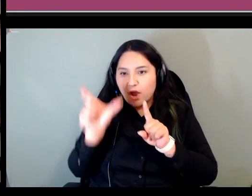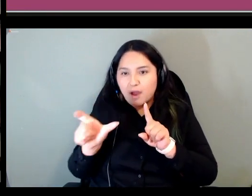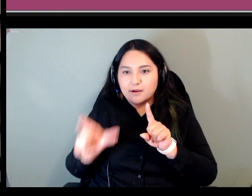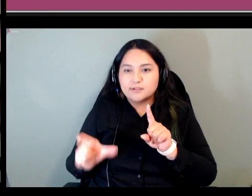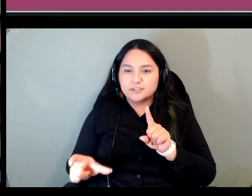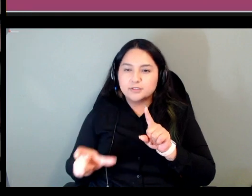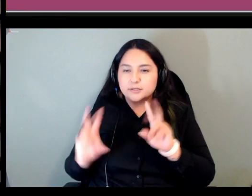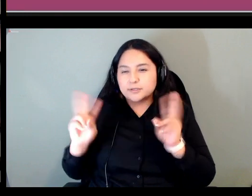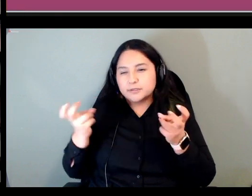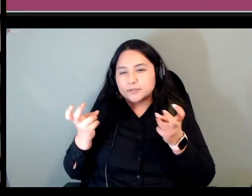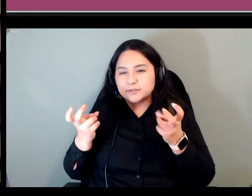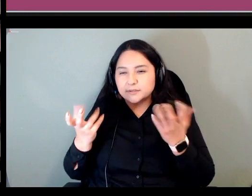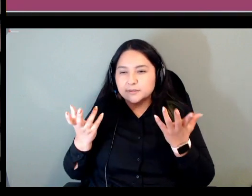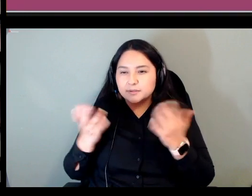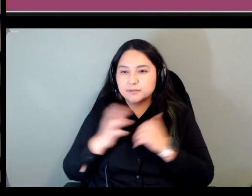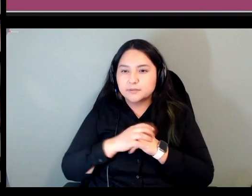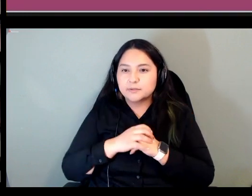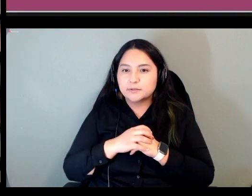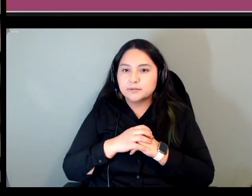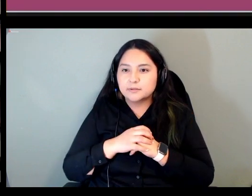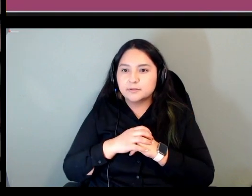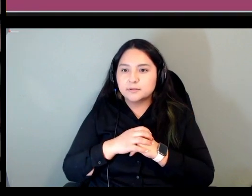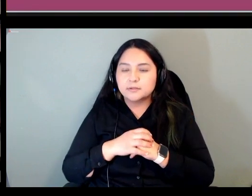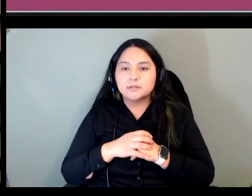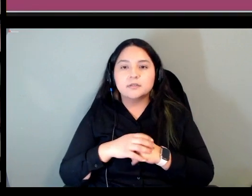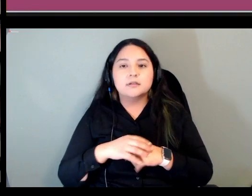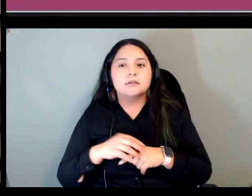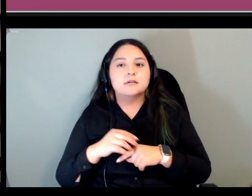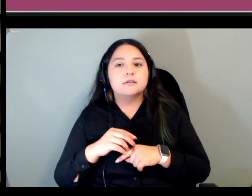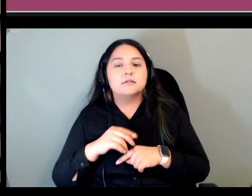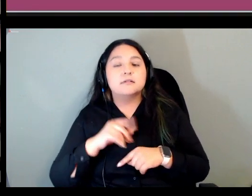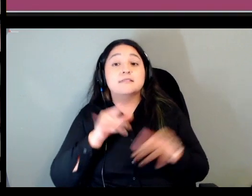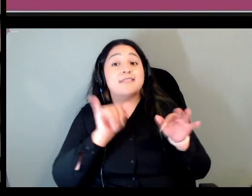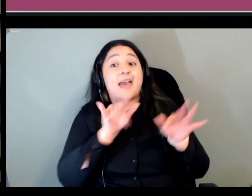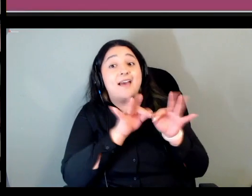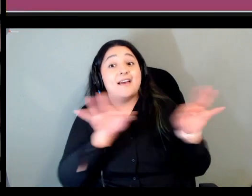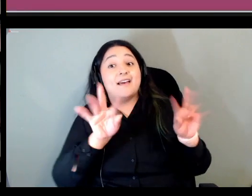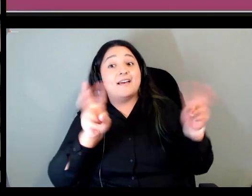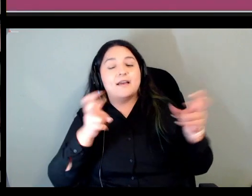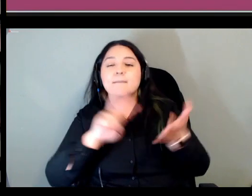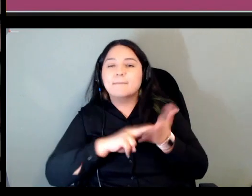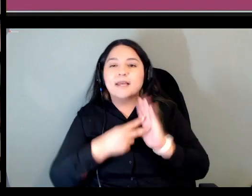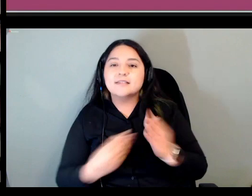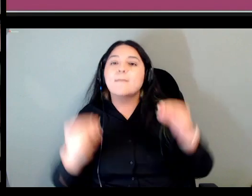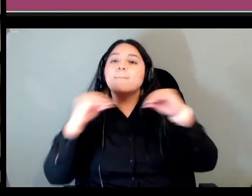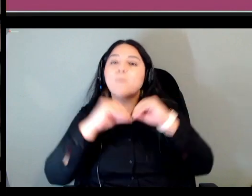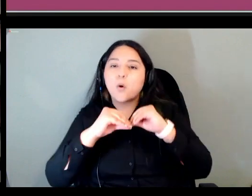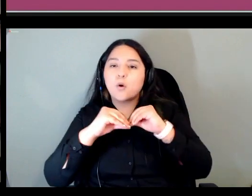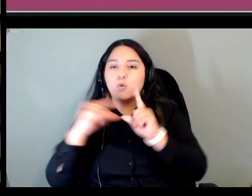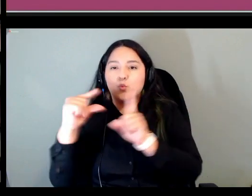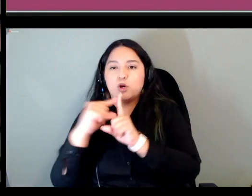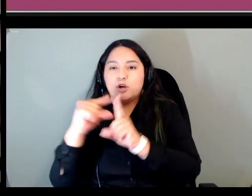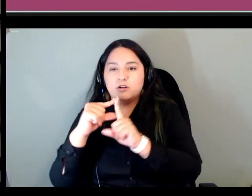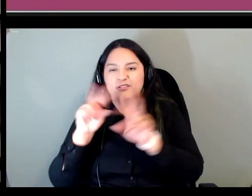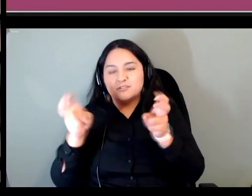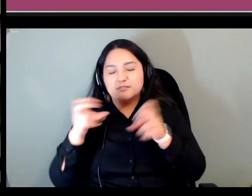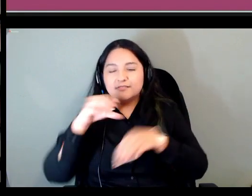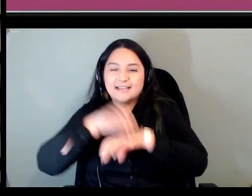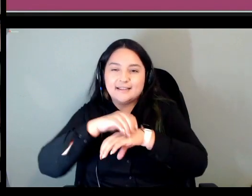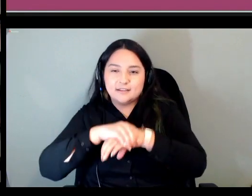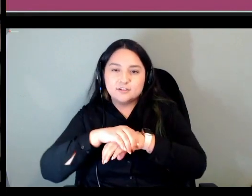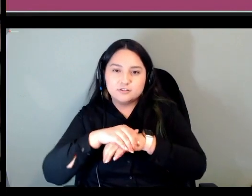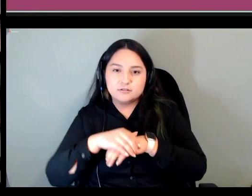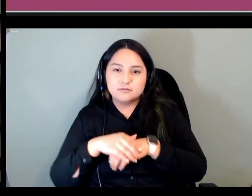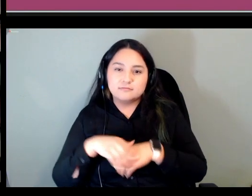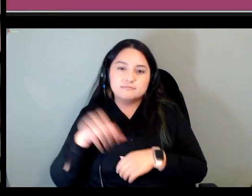sorry, Nawalimo, it means more words in the chip. Yes, thank you. Yeah, we did. I didn't put that in there. Sorry, I'm so used to seeing it. I didn't put that. More words